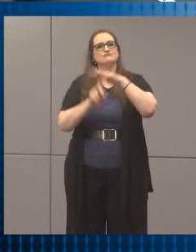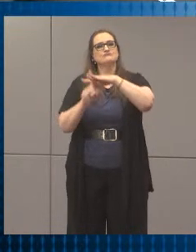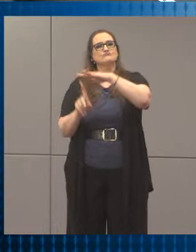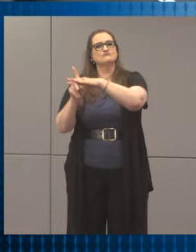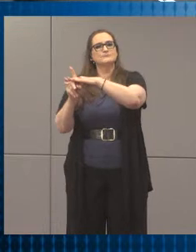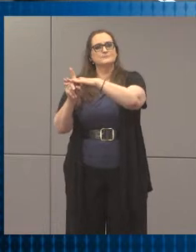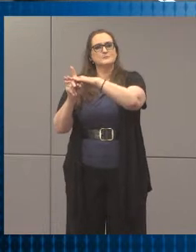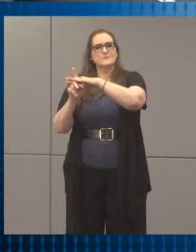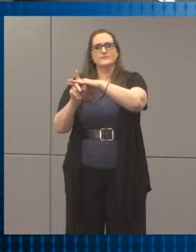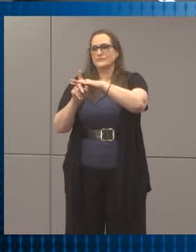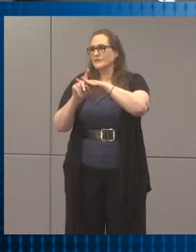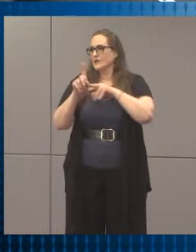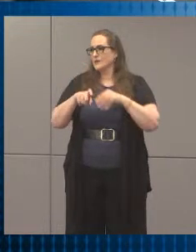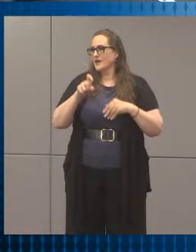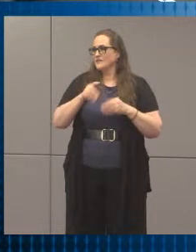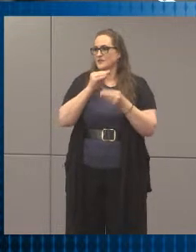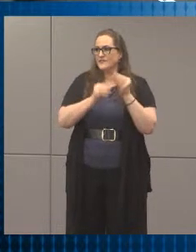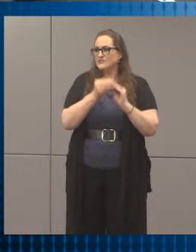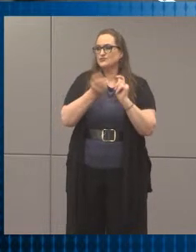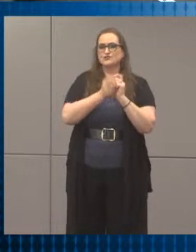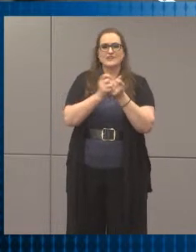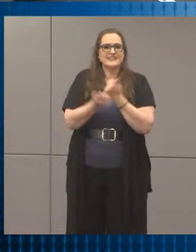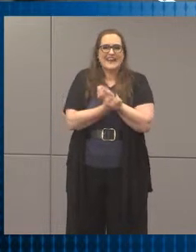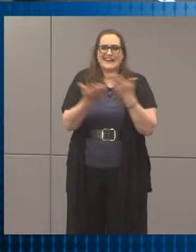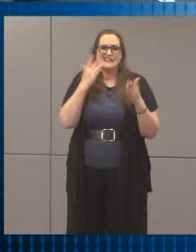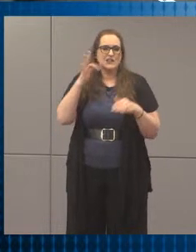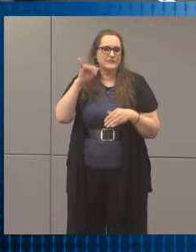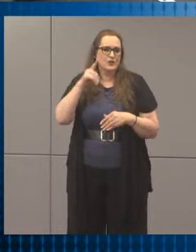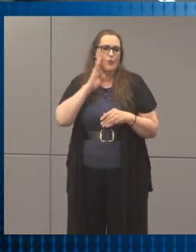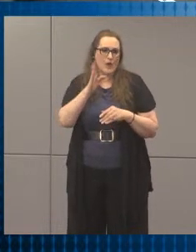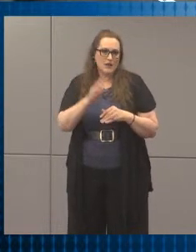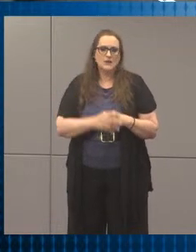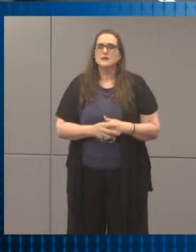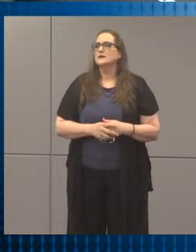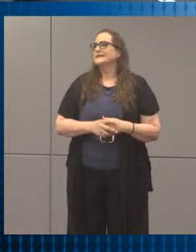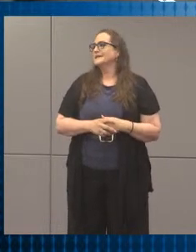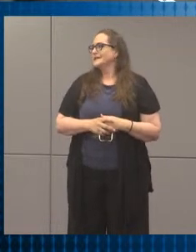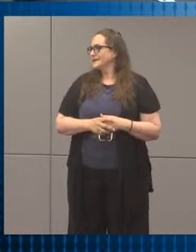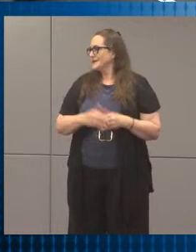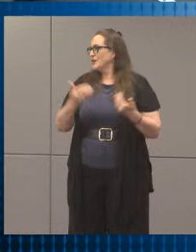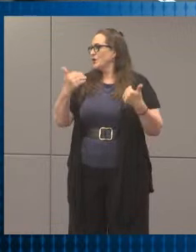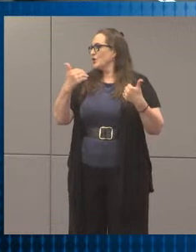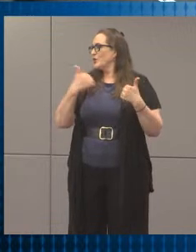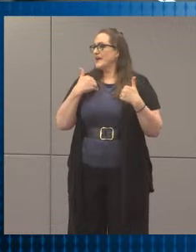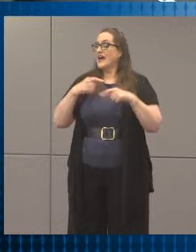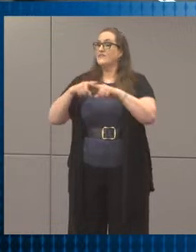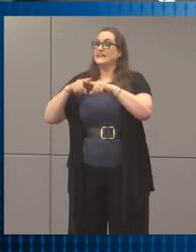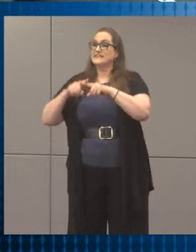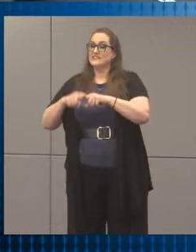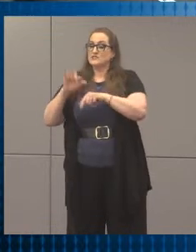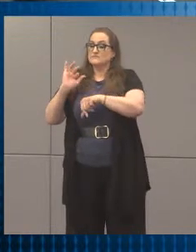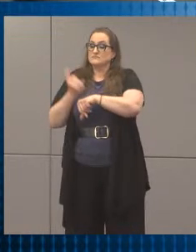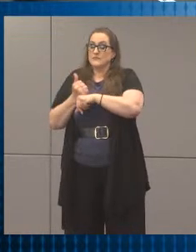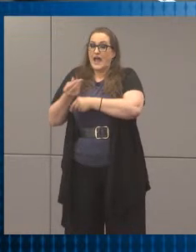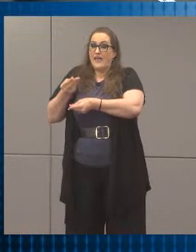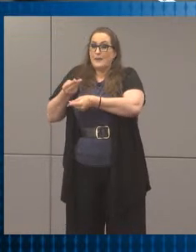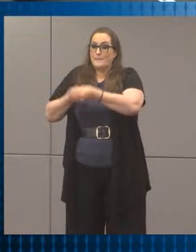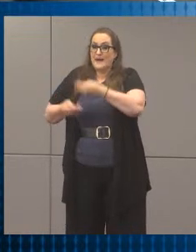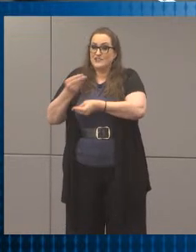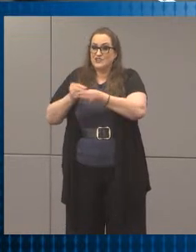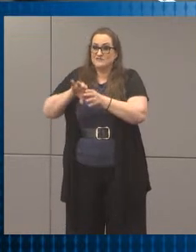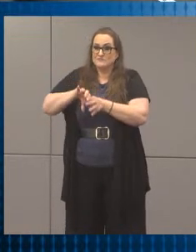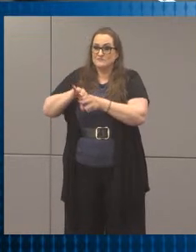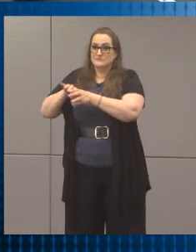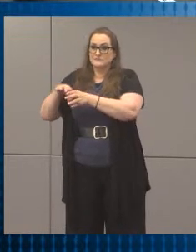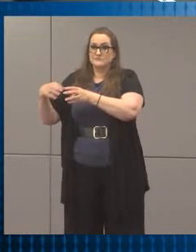up. And we have to fix or change anything in the field, we'll do that. We have contingencies in the budget set